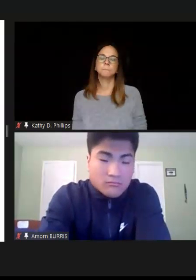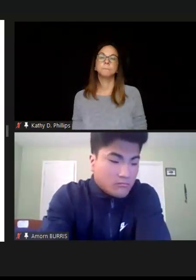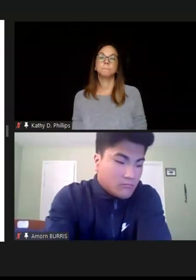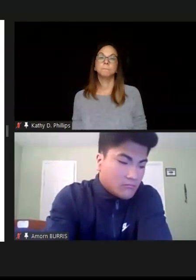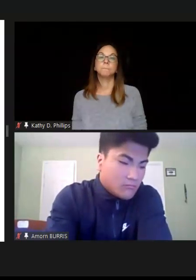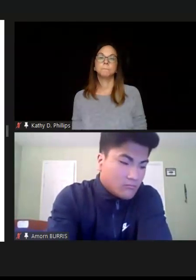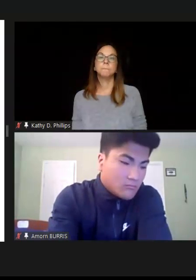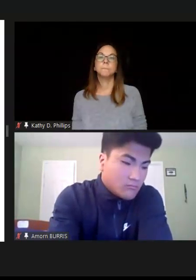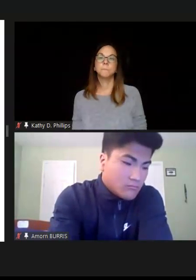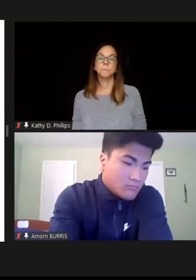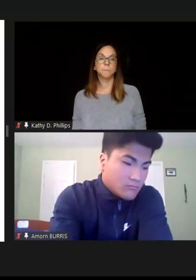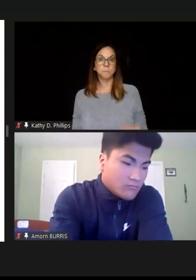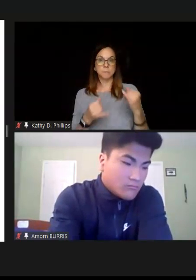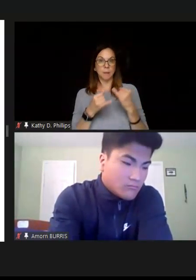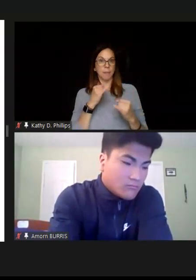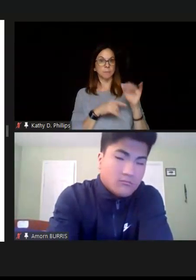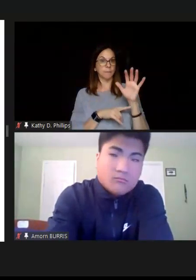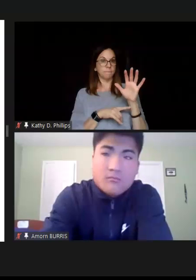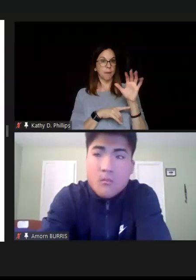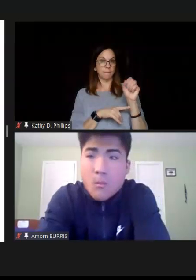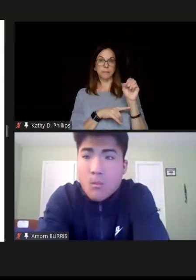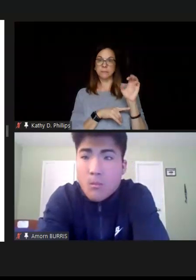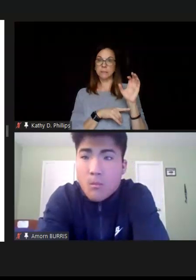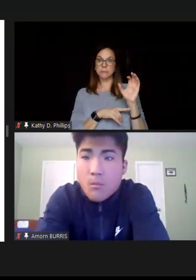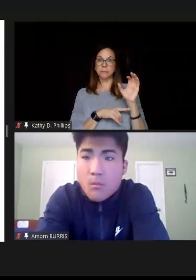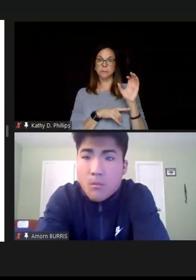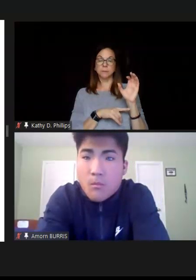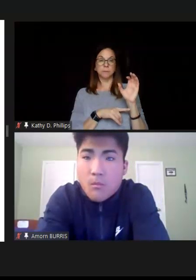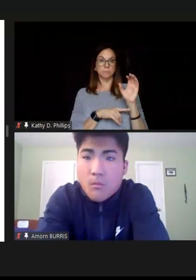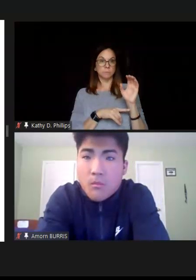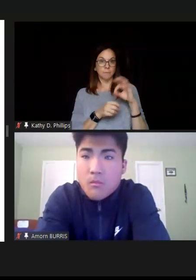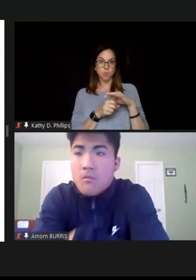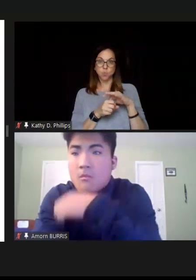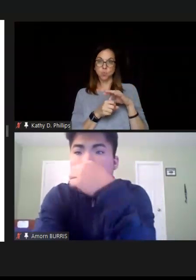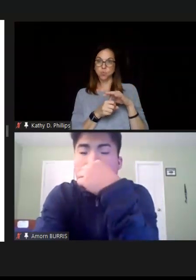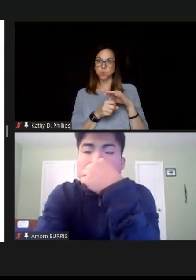Okay, last 5 seconds. Get your vote in.